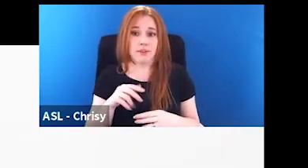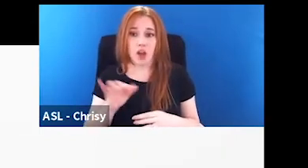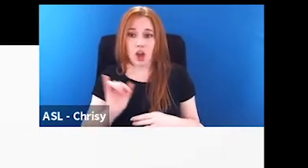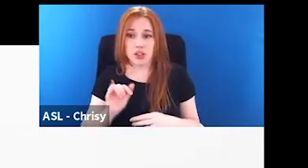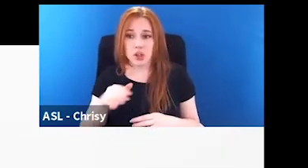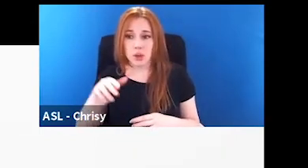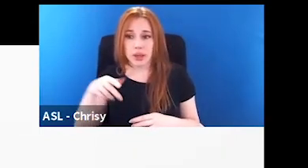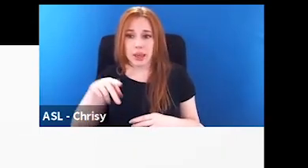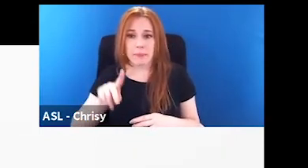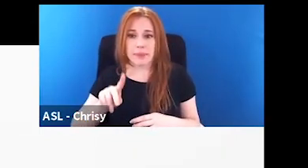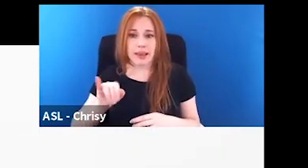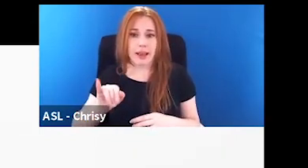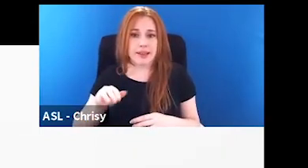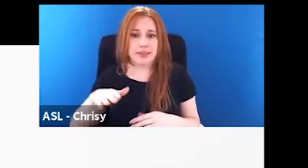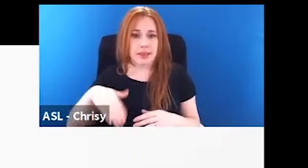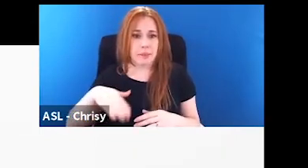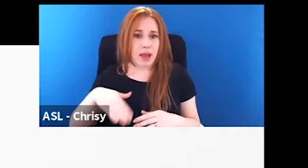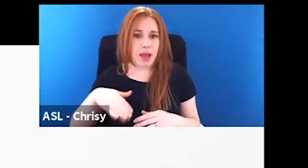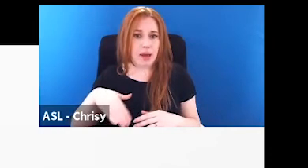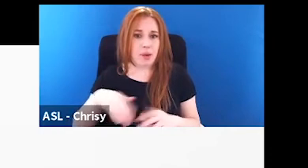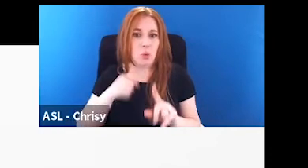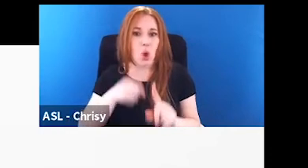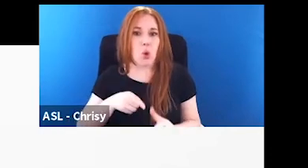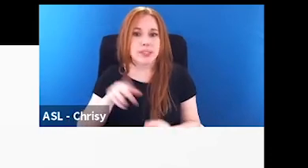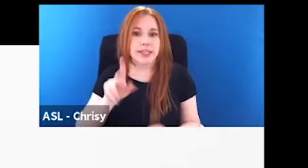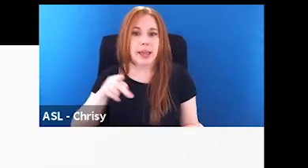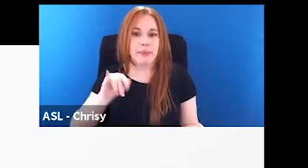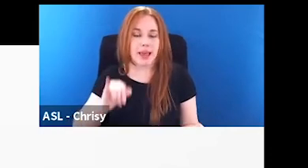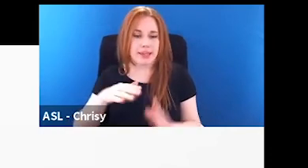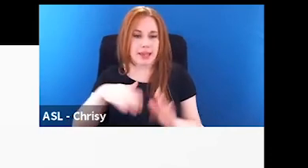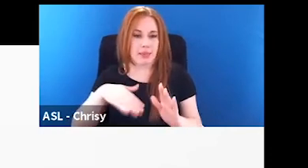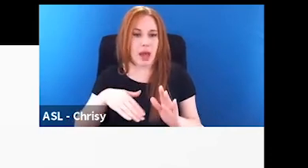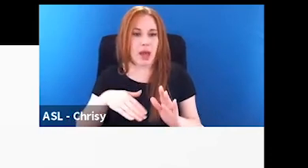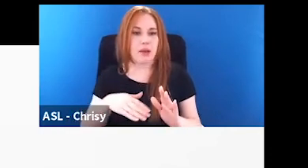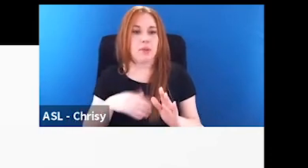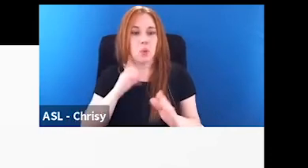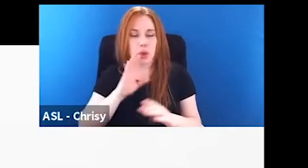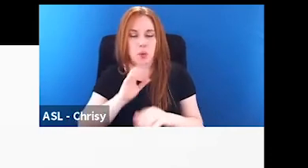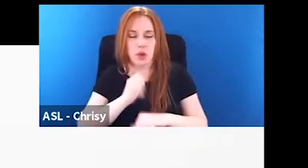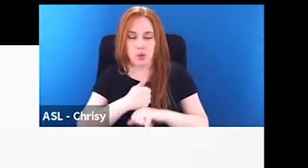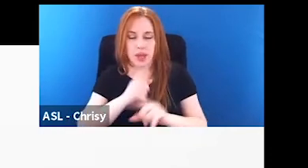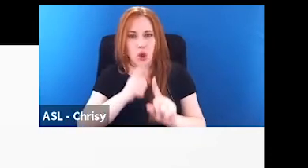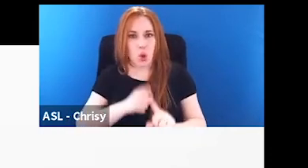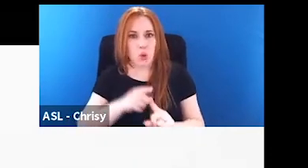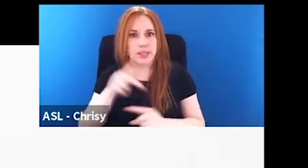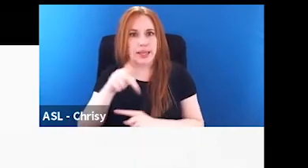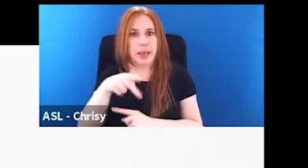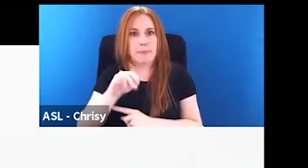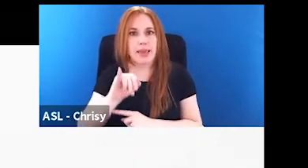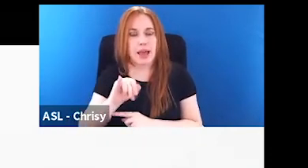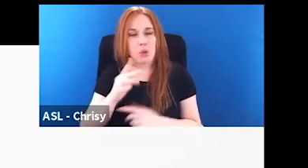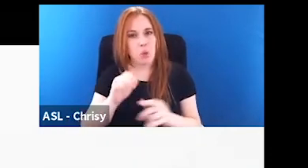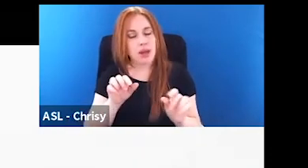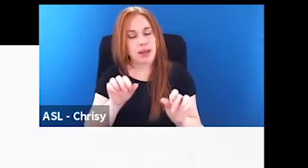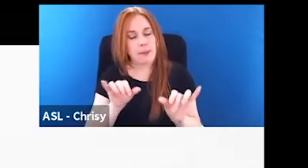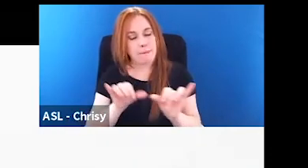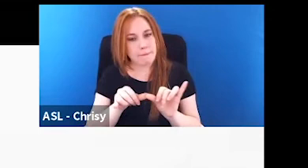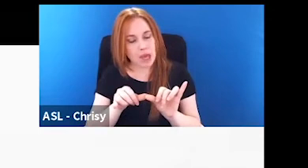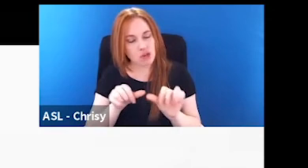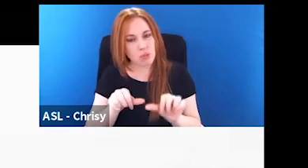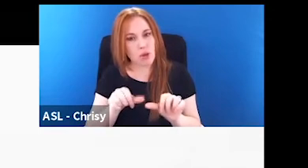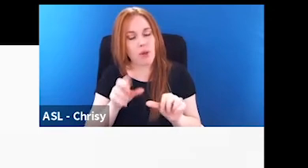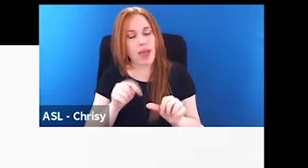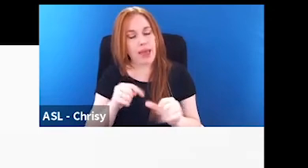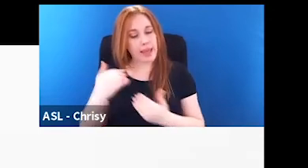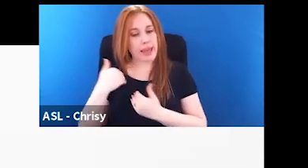placeholders. They're going to be co-created. The only thing I would point to that is we're going to create goals and KPIs because we want to be measurable and held accountable to what we're trying